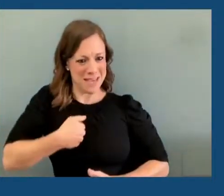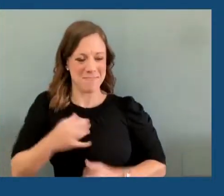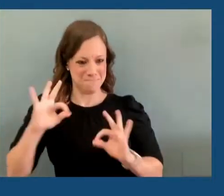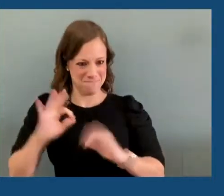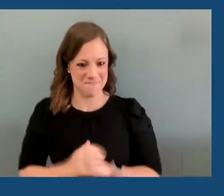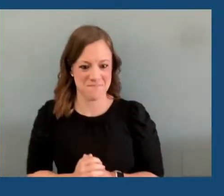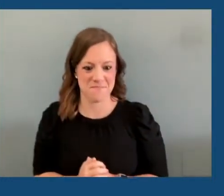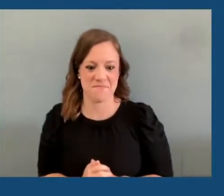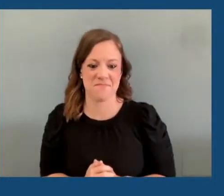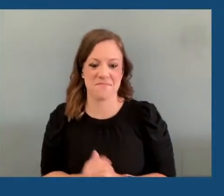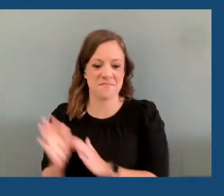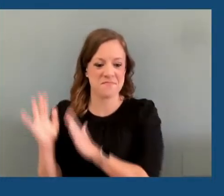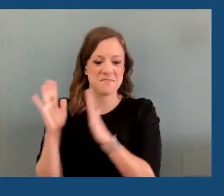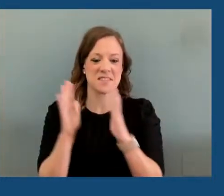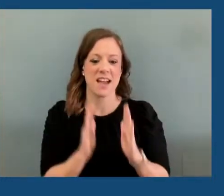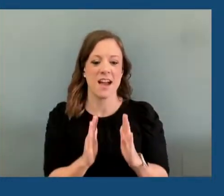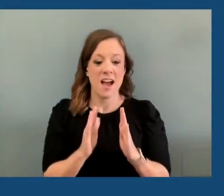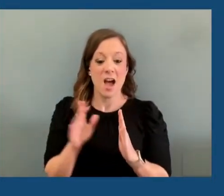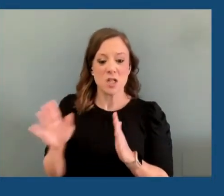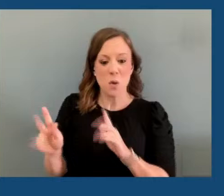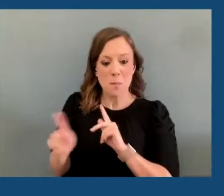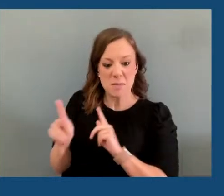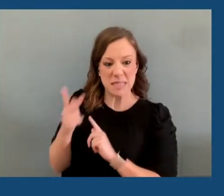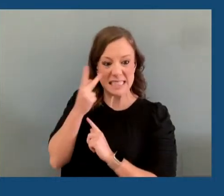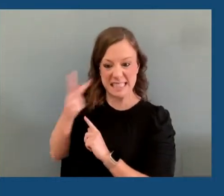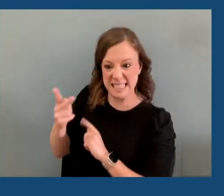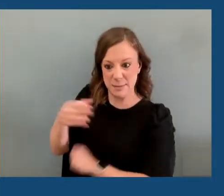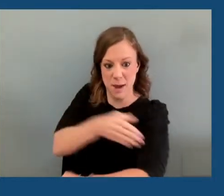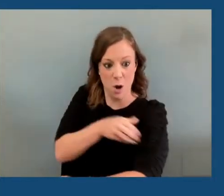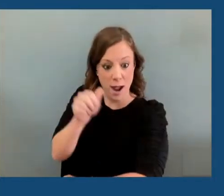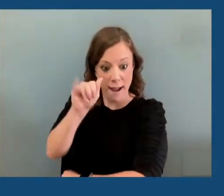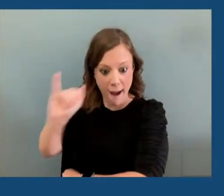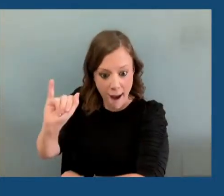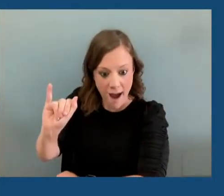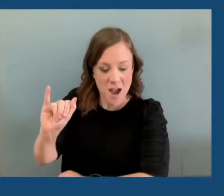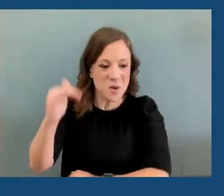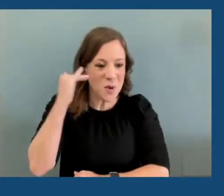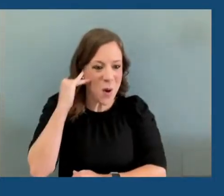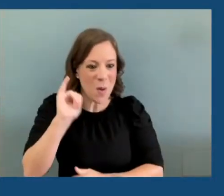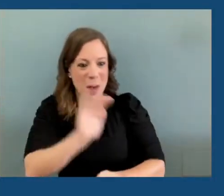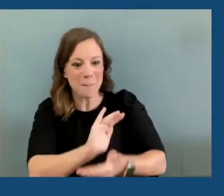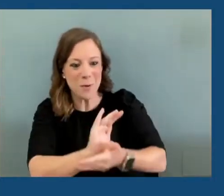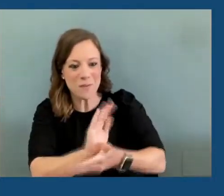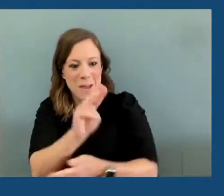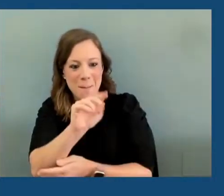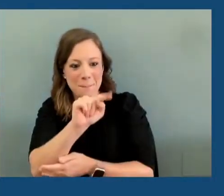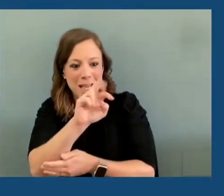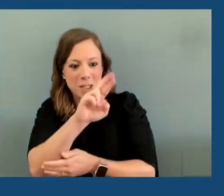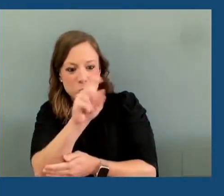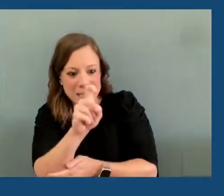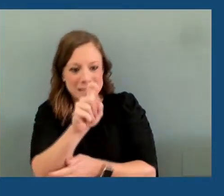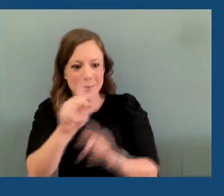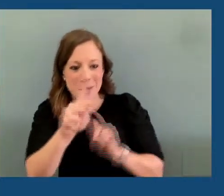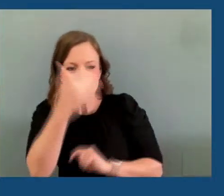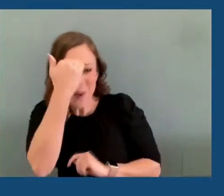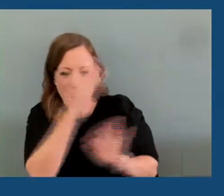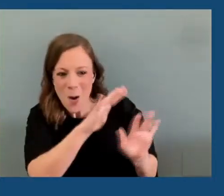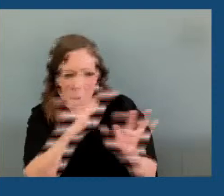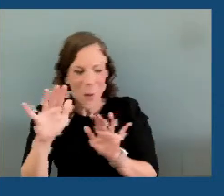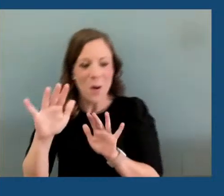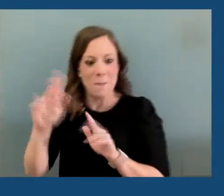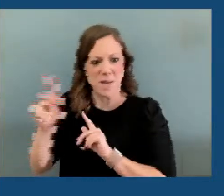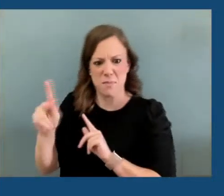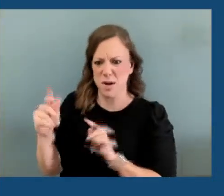lot of shows, like the power, the fear. A lot of elected officials are afraid of the fake ads that are out there and the